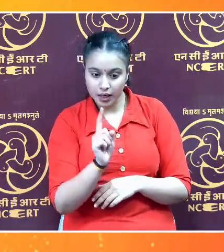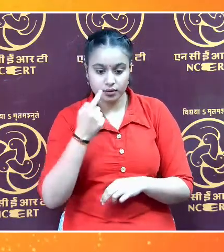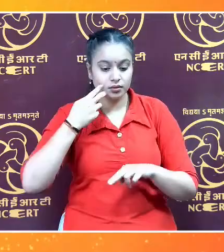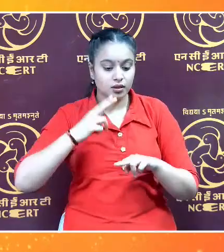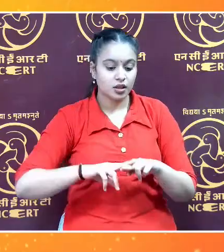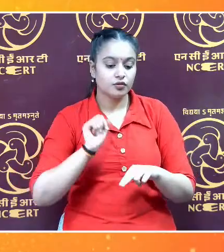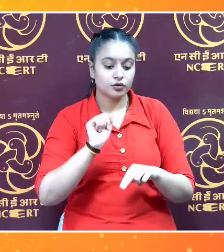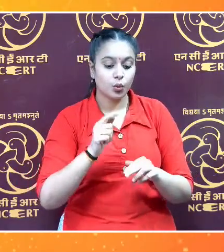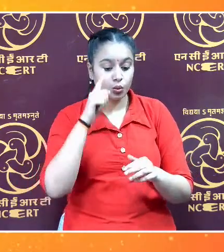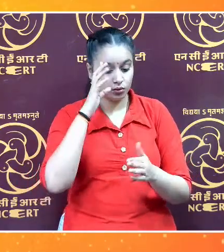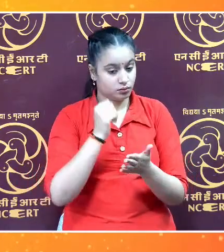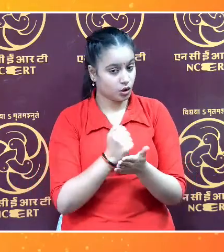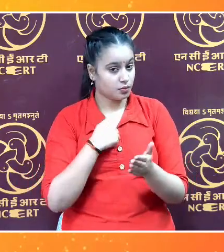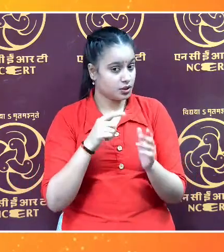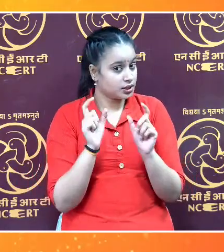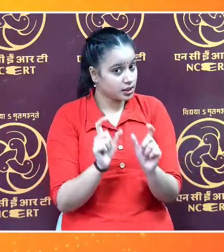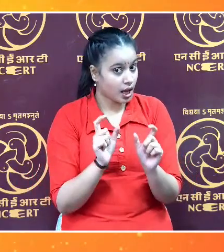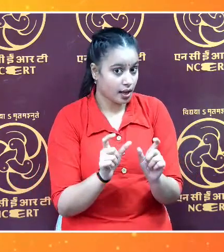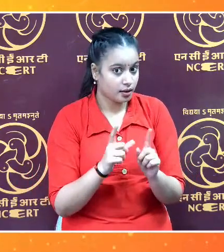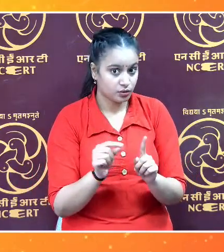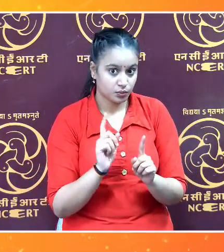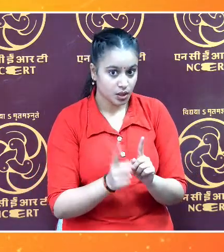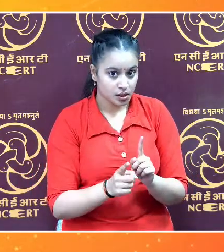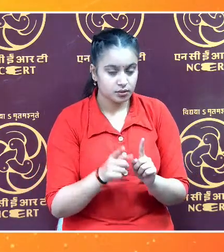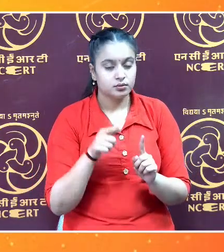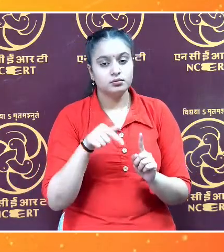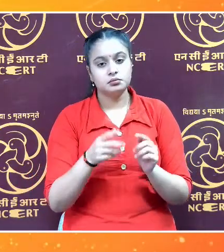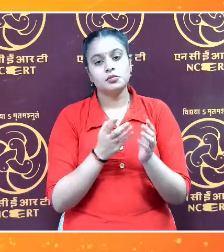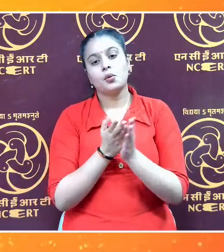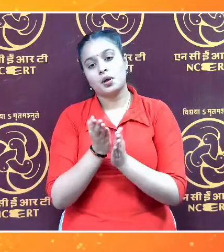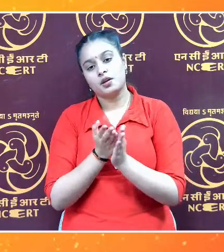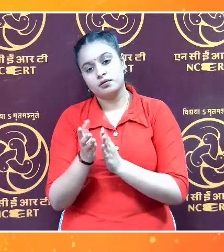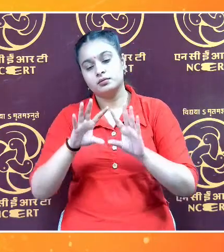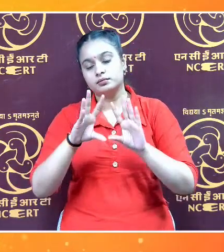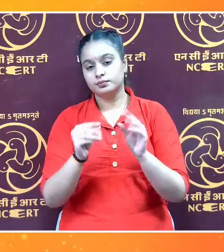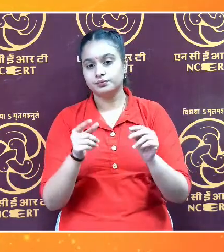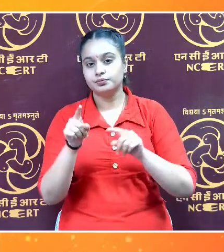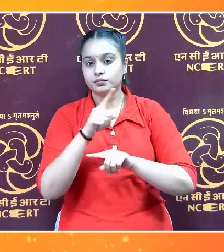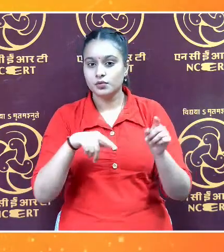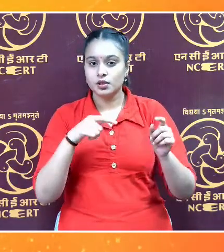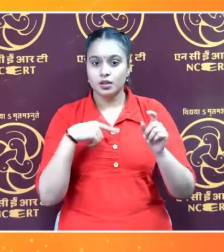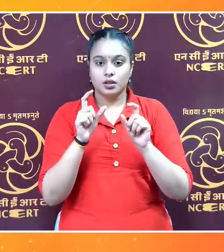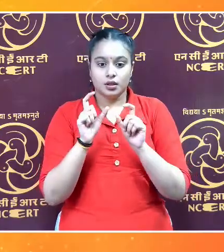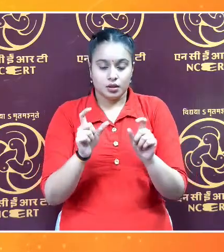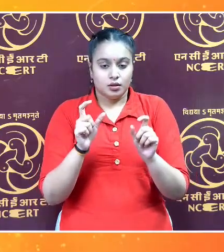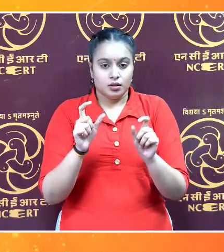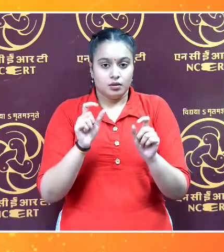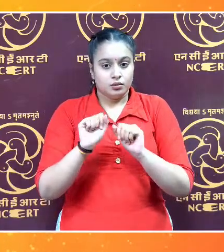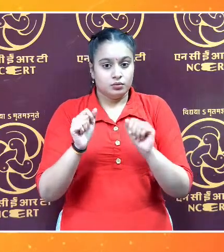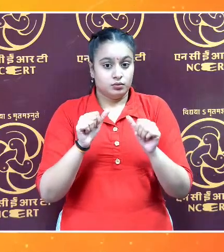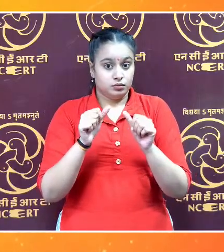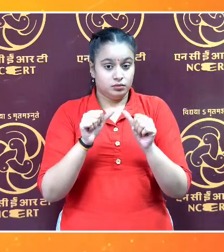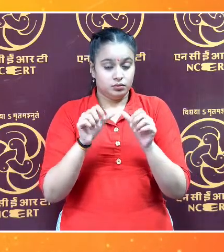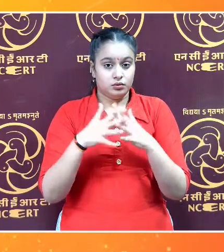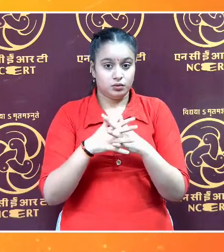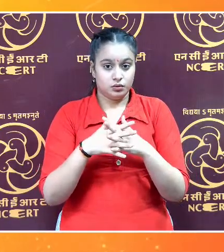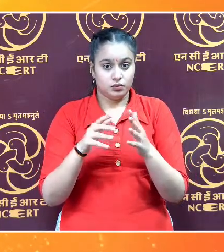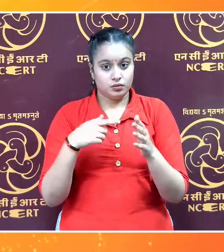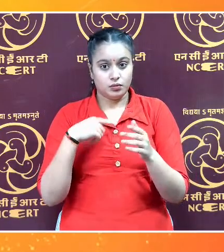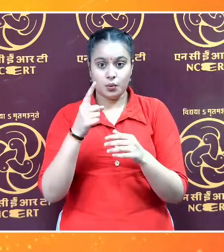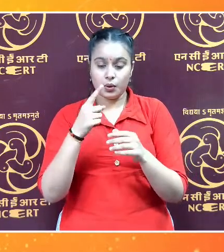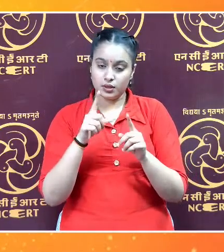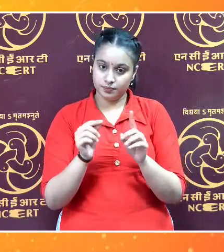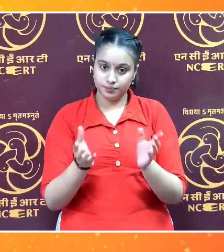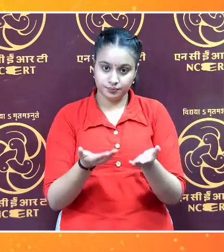you promise to take care of the puppy. Yes. So this way you can do. So you can complete this exercise as an assignment. Yes, and I'll just do one with you. Yeah.